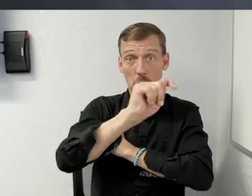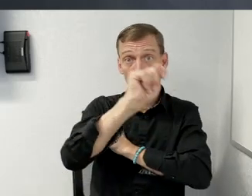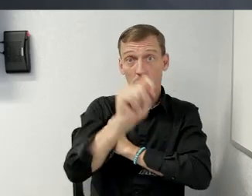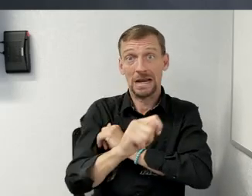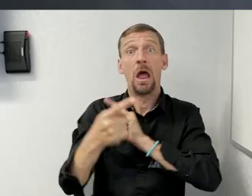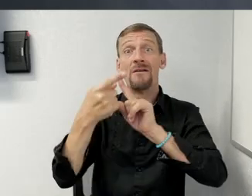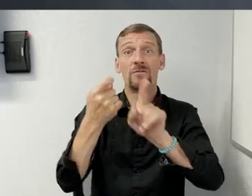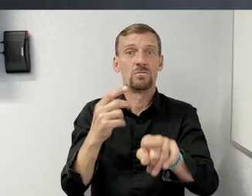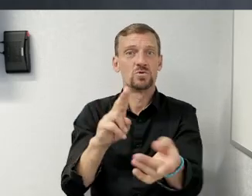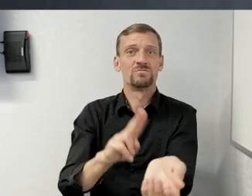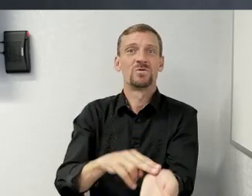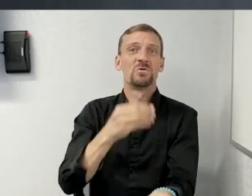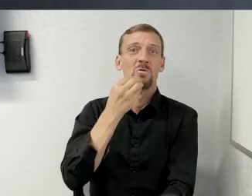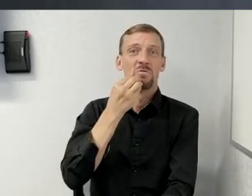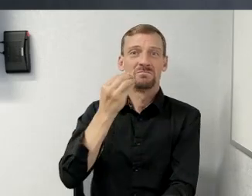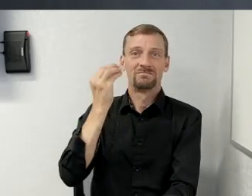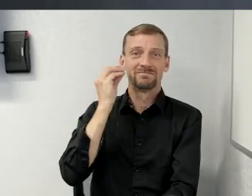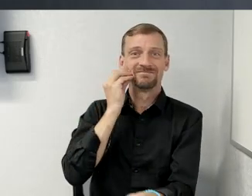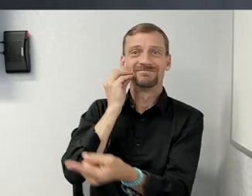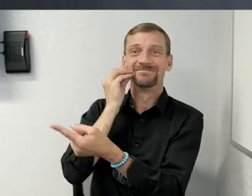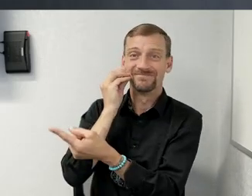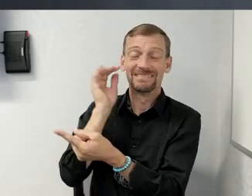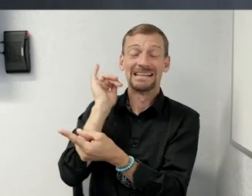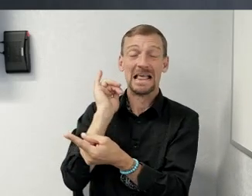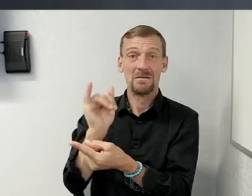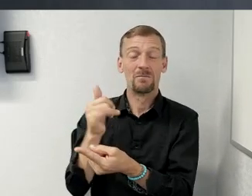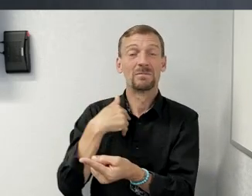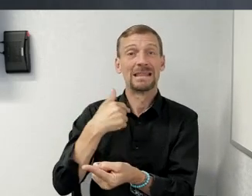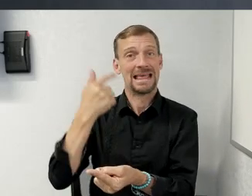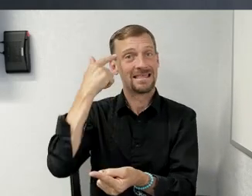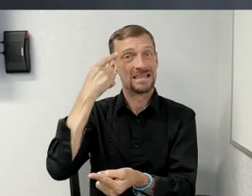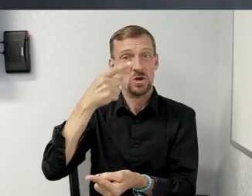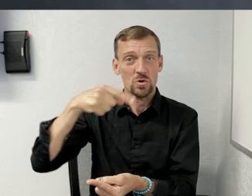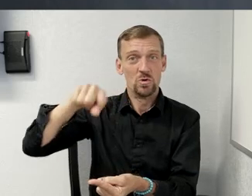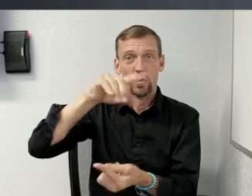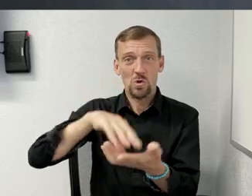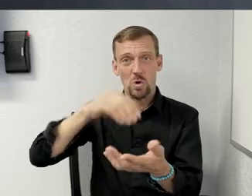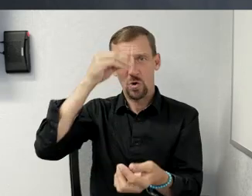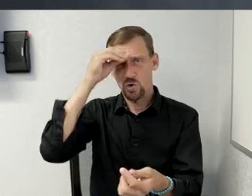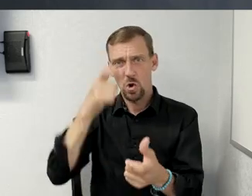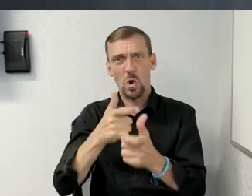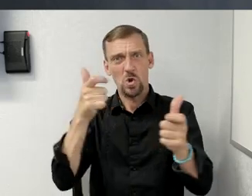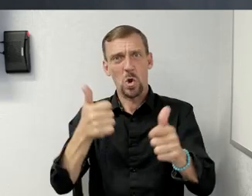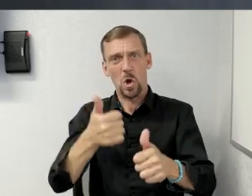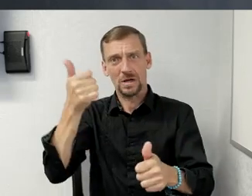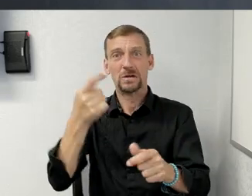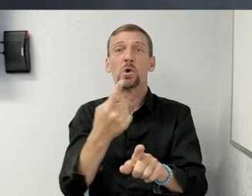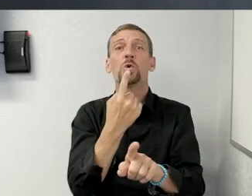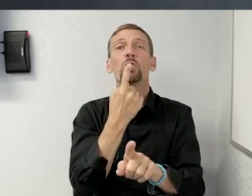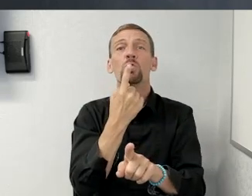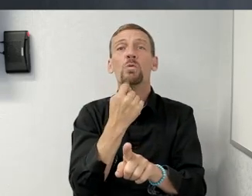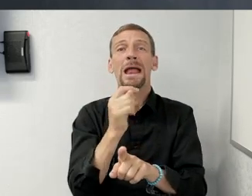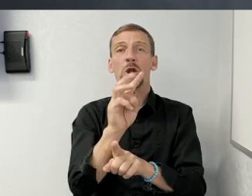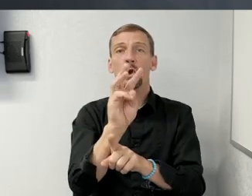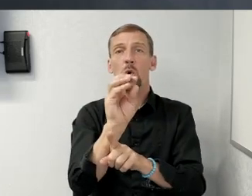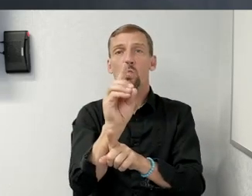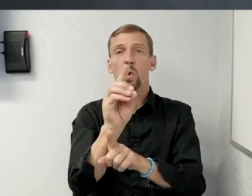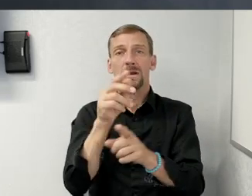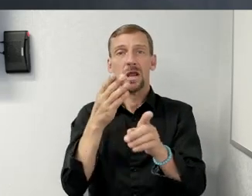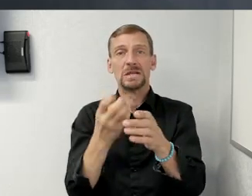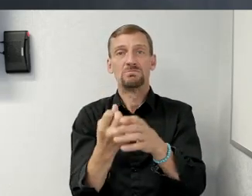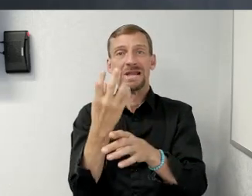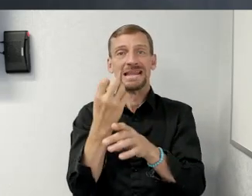the nursing homes. I think everybody learned first the largest breakout occurred at Redwood Springs, where they